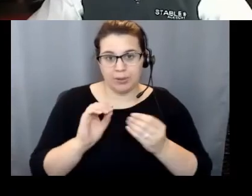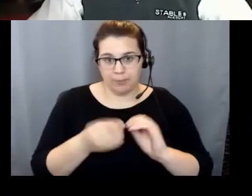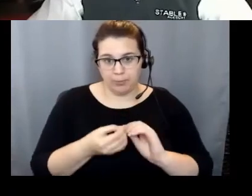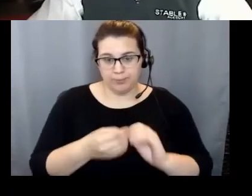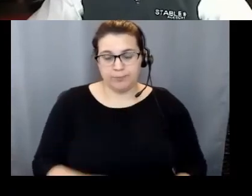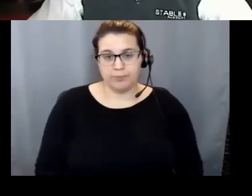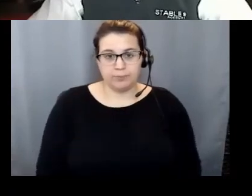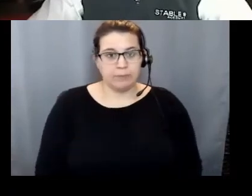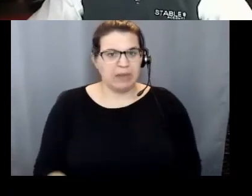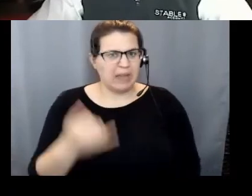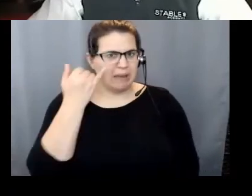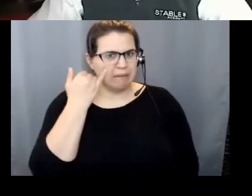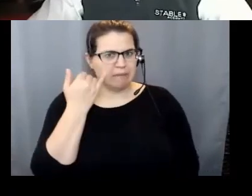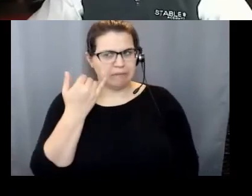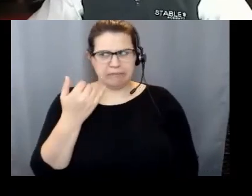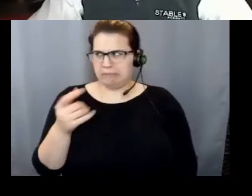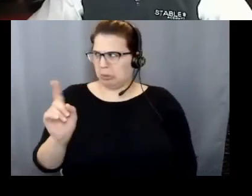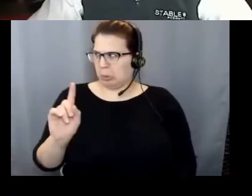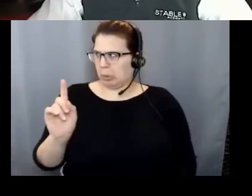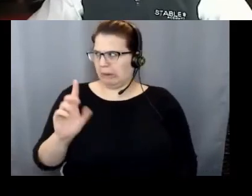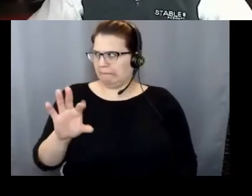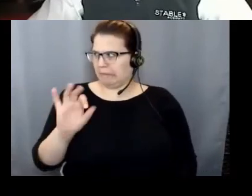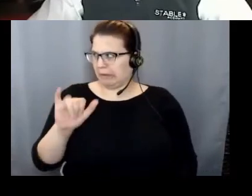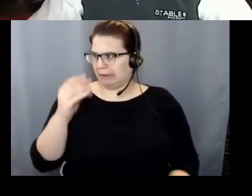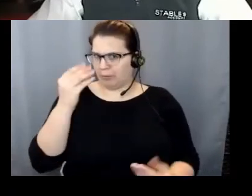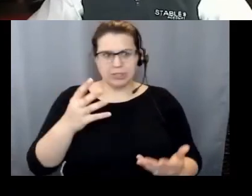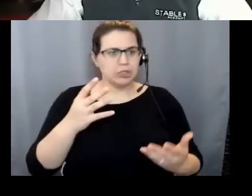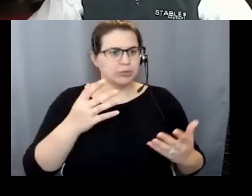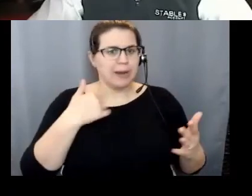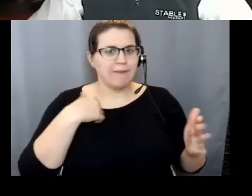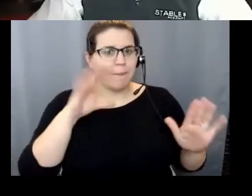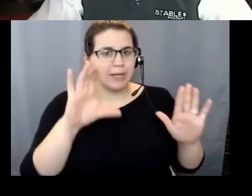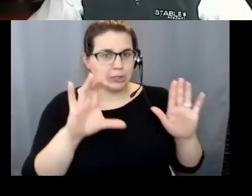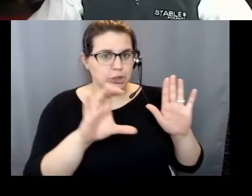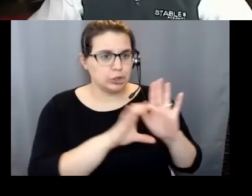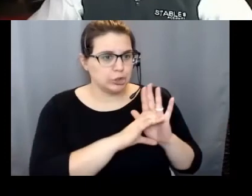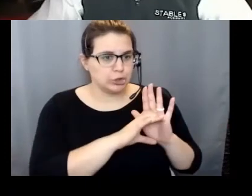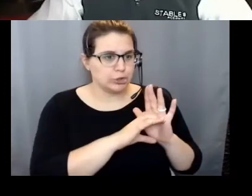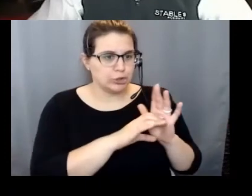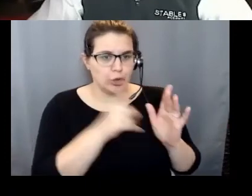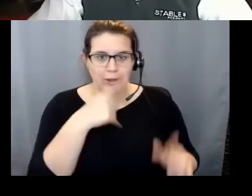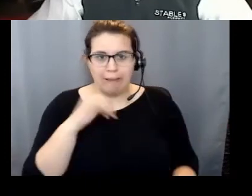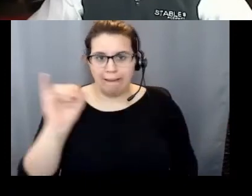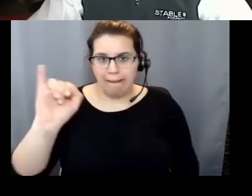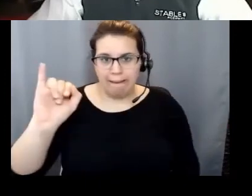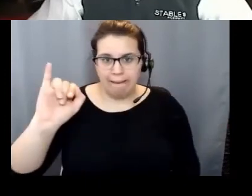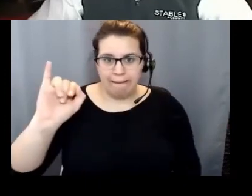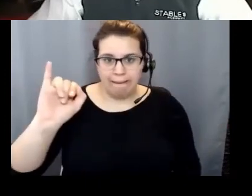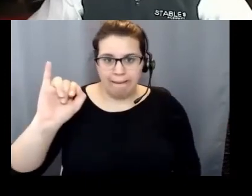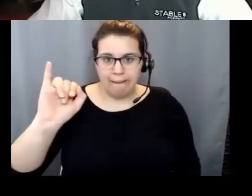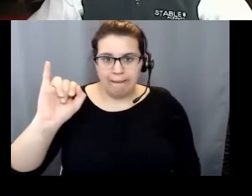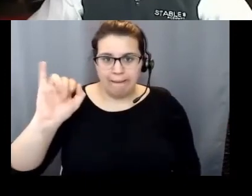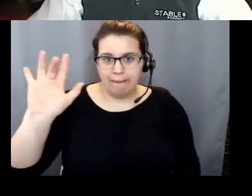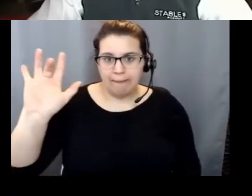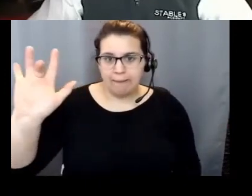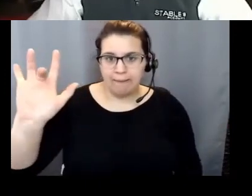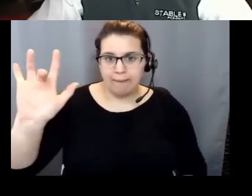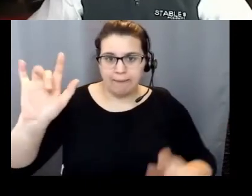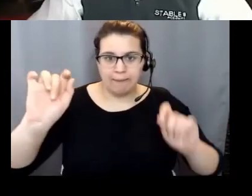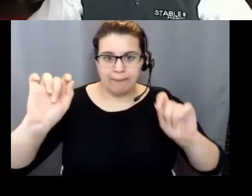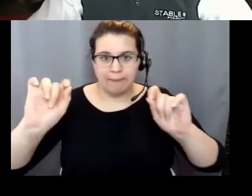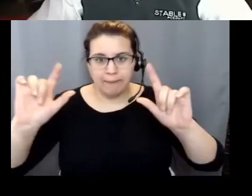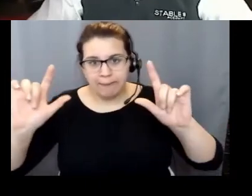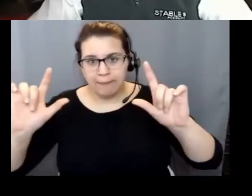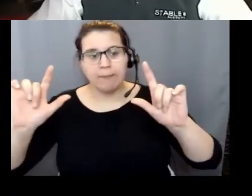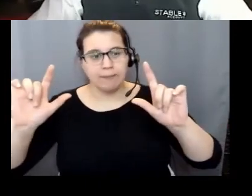have any questions about where these are located, we have these little, you'll see this little like eye icon in a circle right by my pointer.